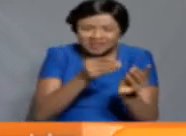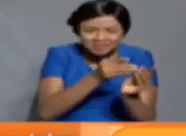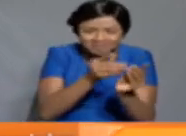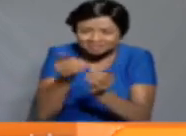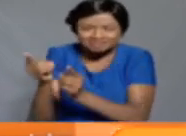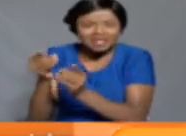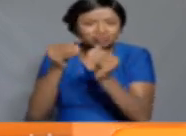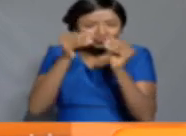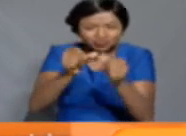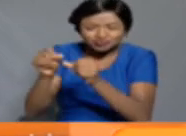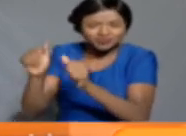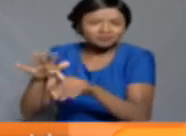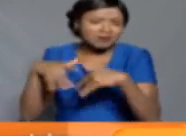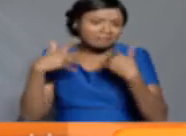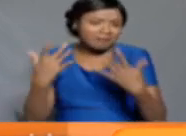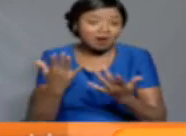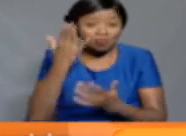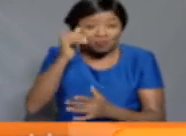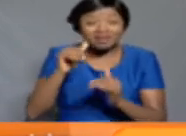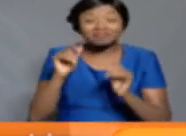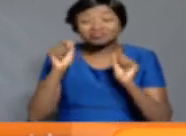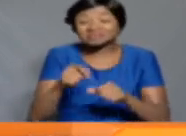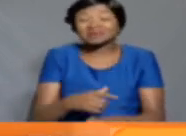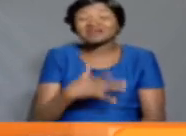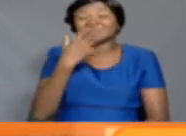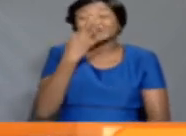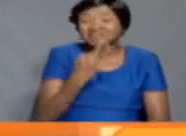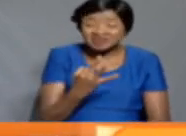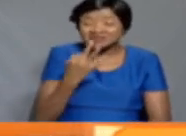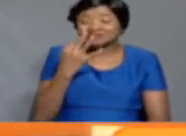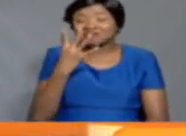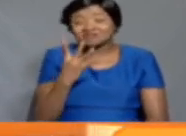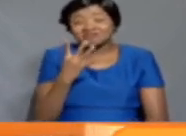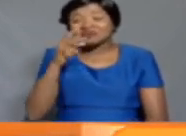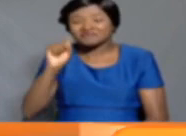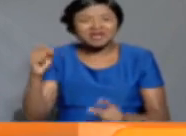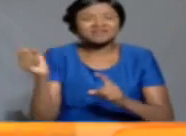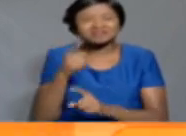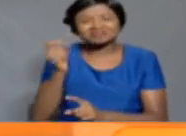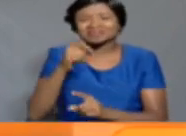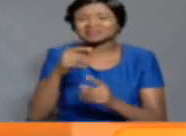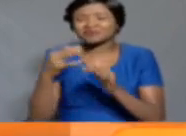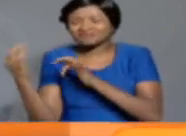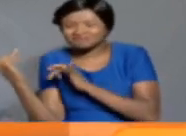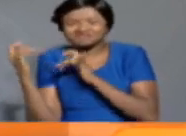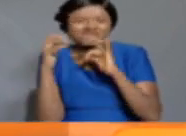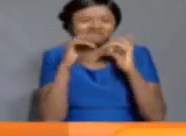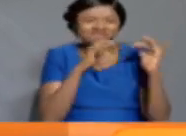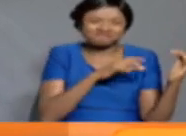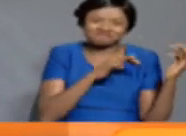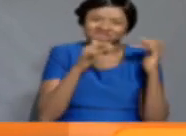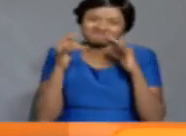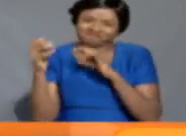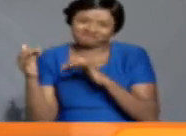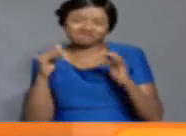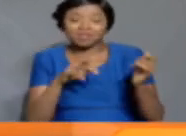another 2, 3, 4, 5 months of push and pull, and at the heart of it is the Kenyan child. That table and the